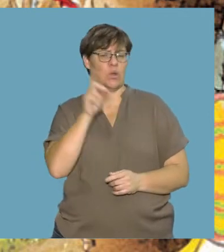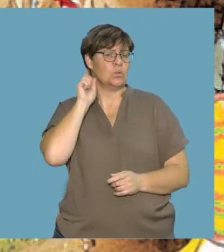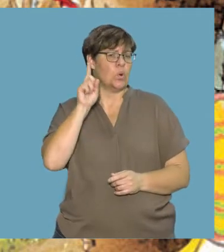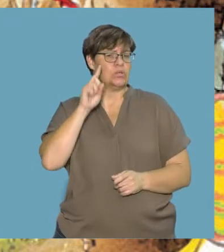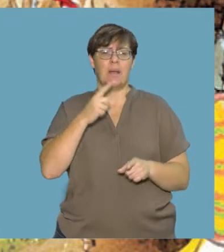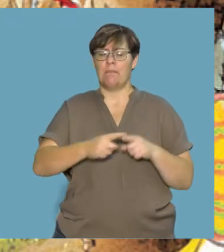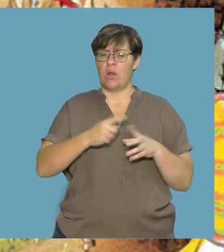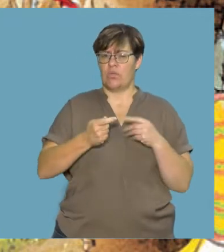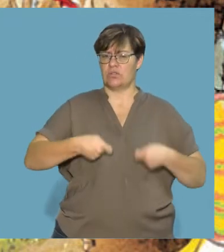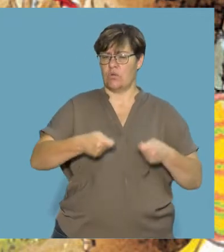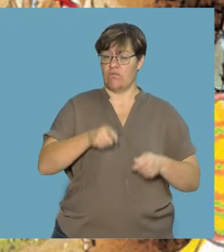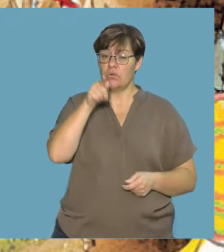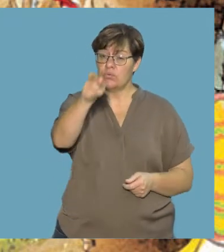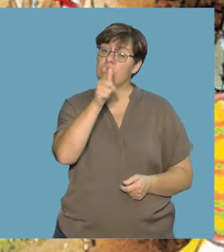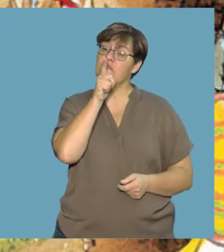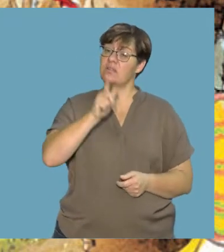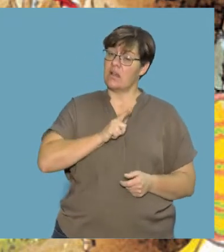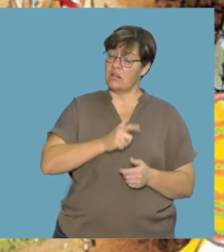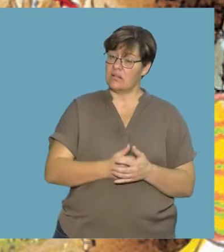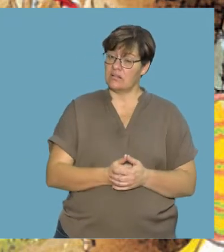You say,